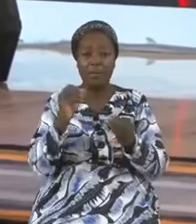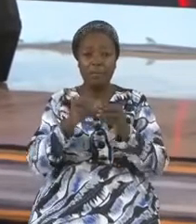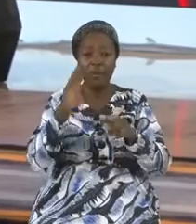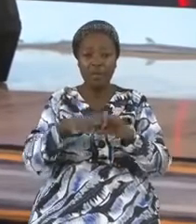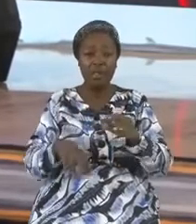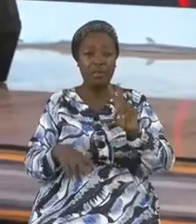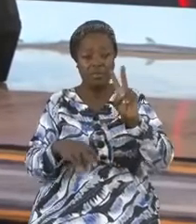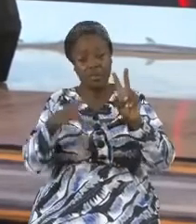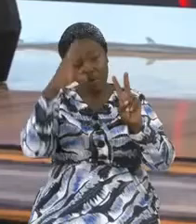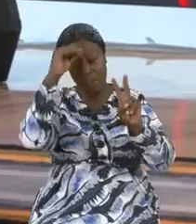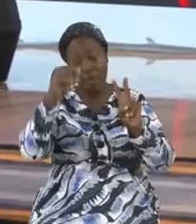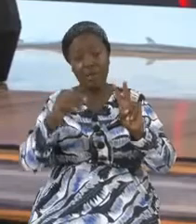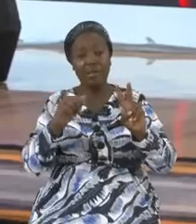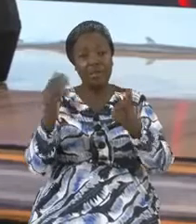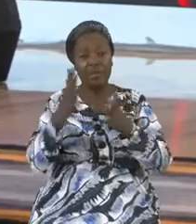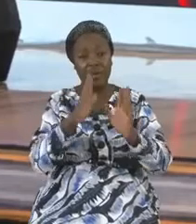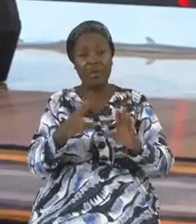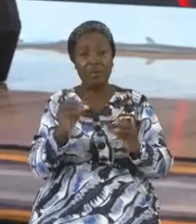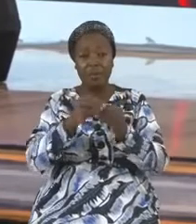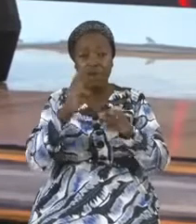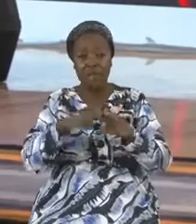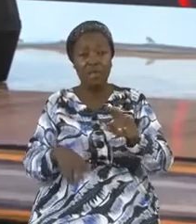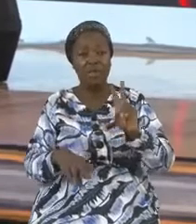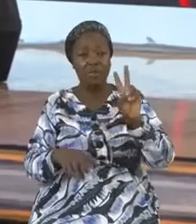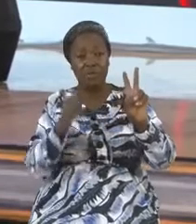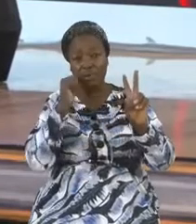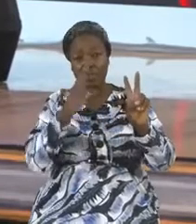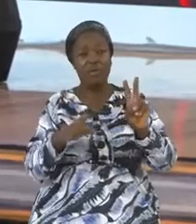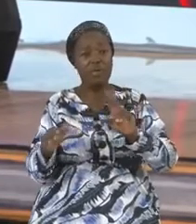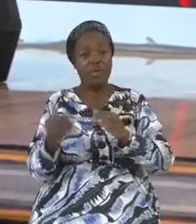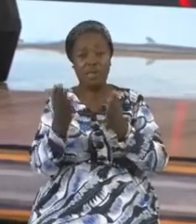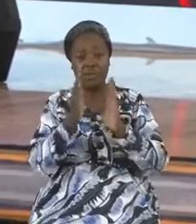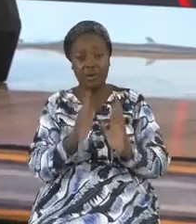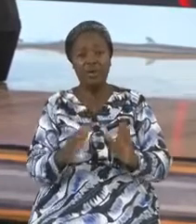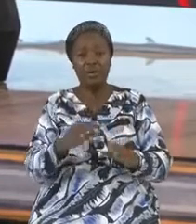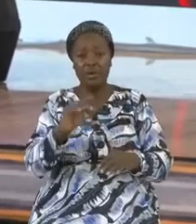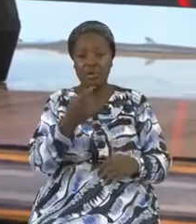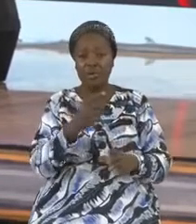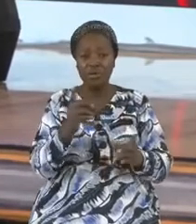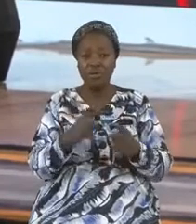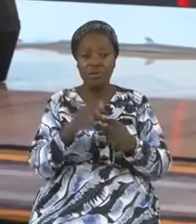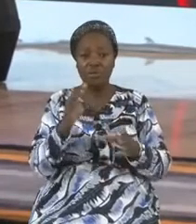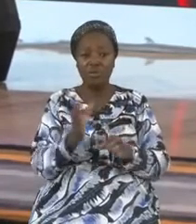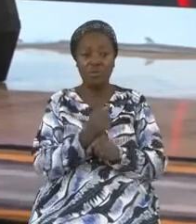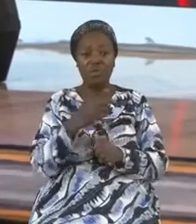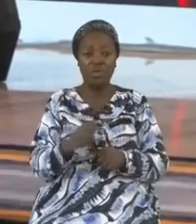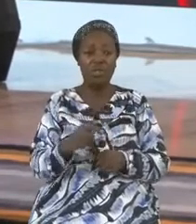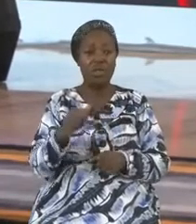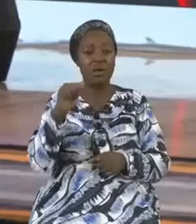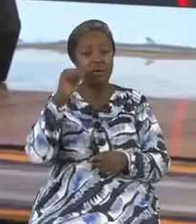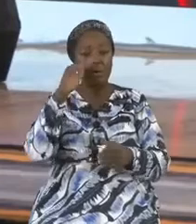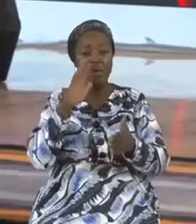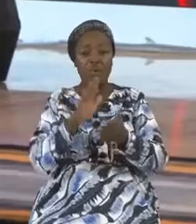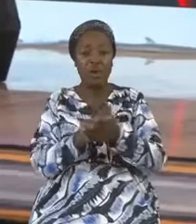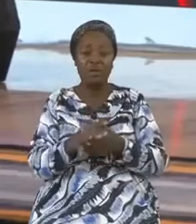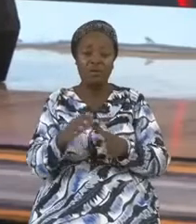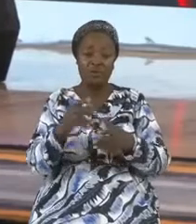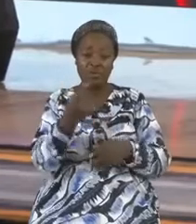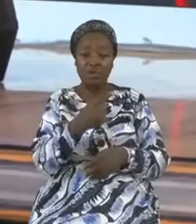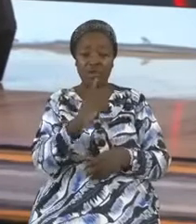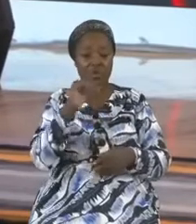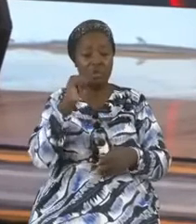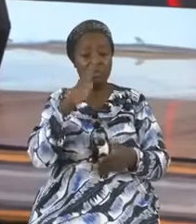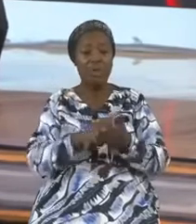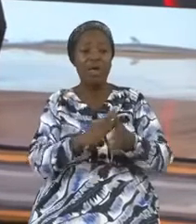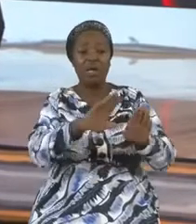servants, more than two women servants, I only took your wife, only one woman, I've given you women servants, I've